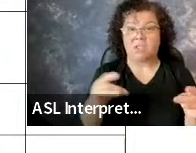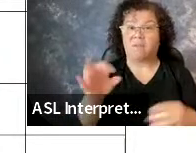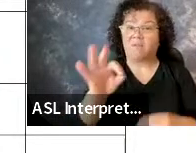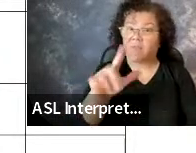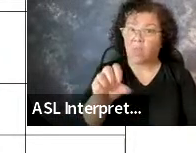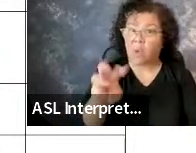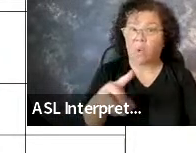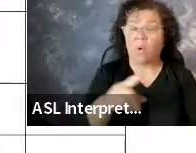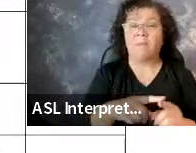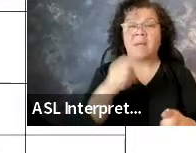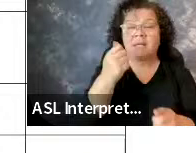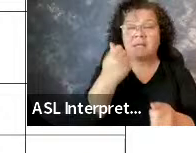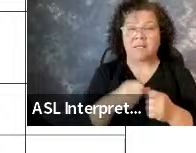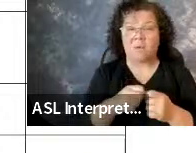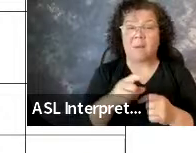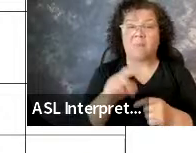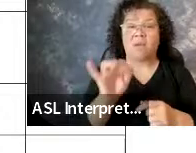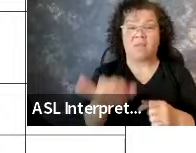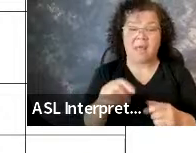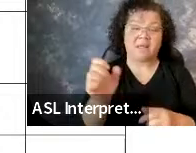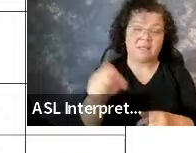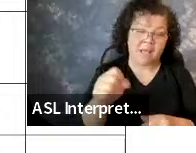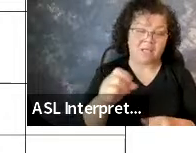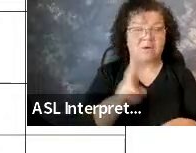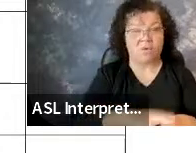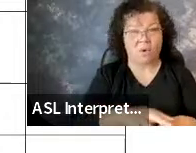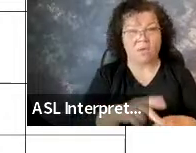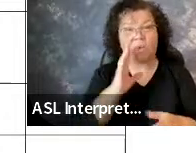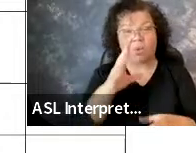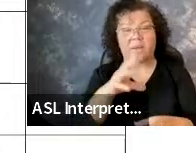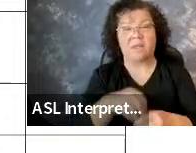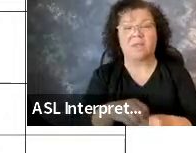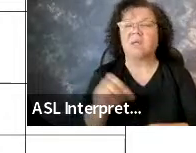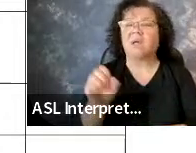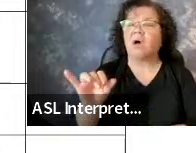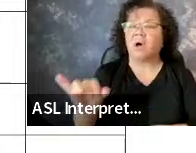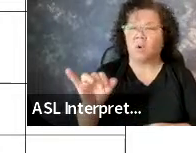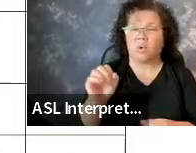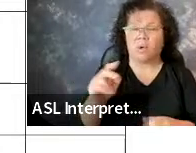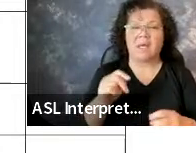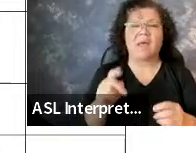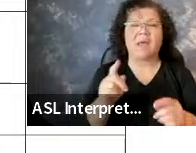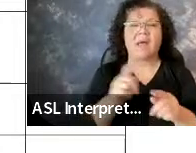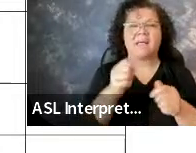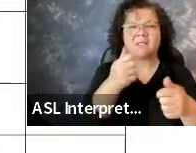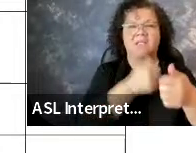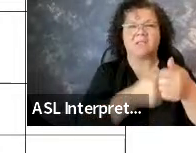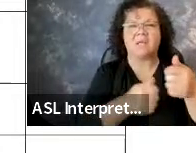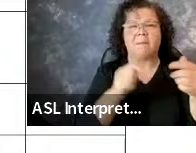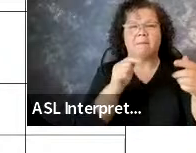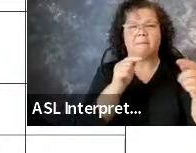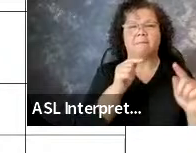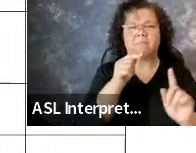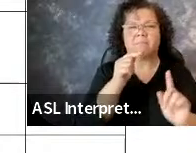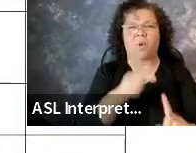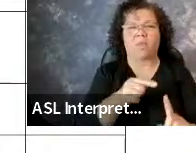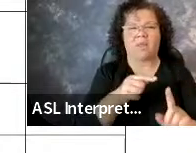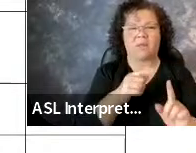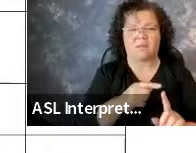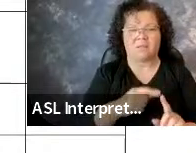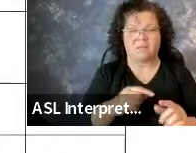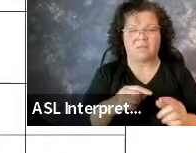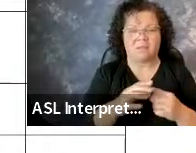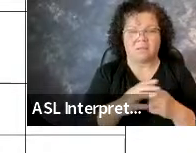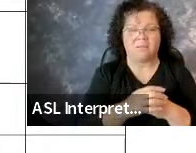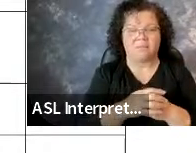with consideration of that, sure, of course, yeah. We'll put it as a sub-bullet. Yeah, okay, all right. Want to